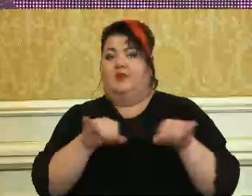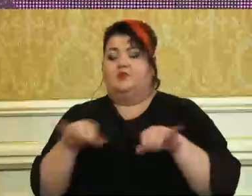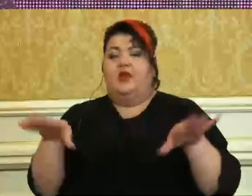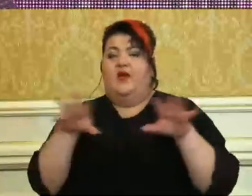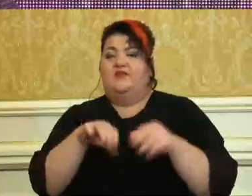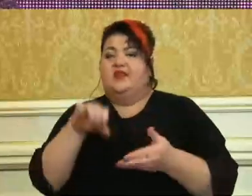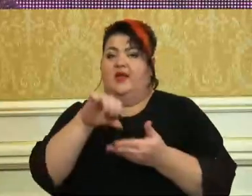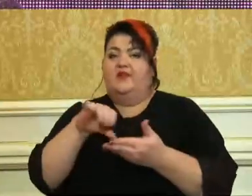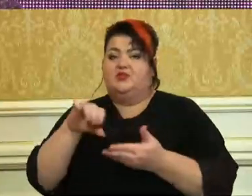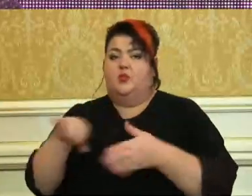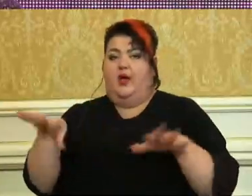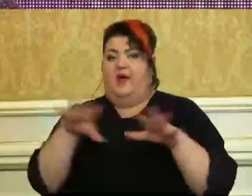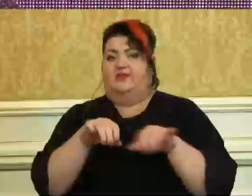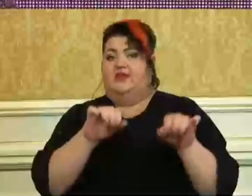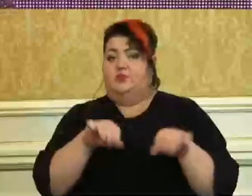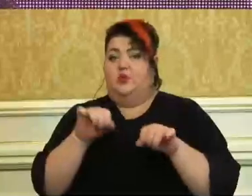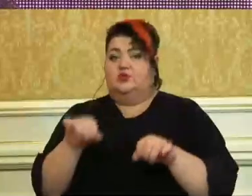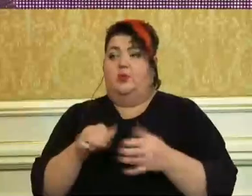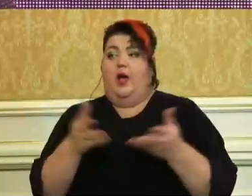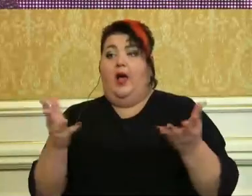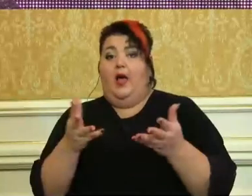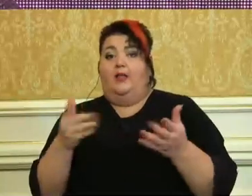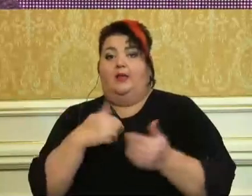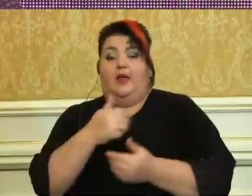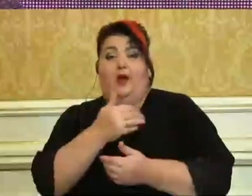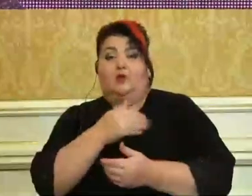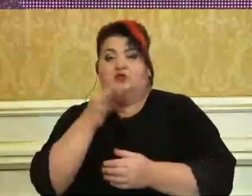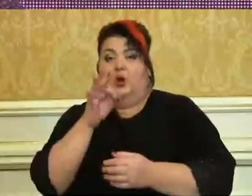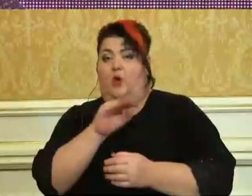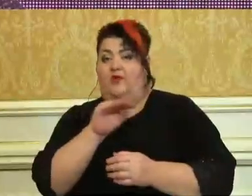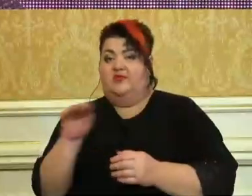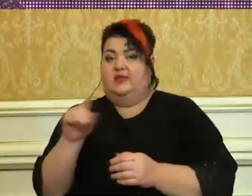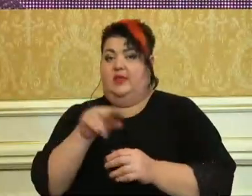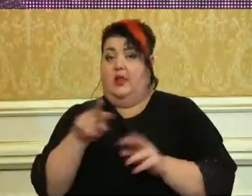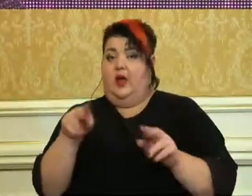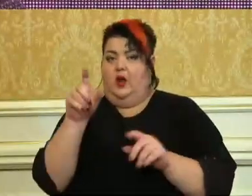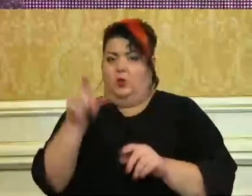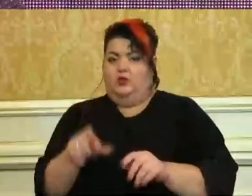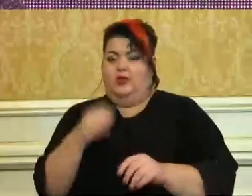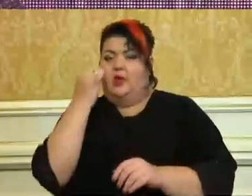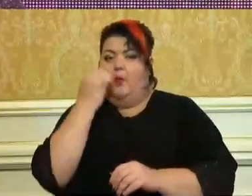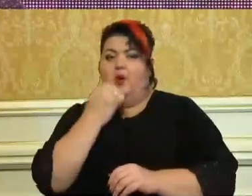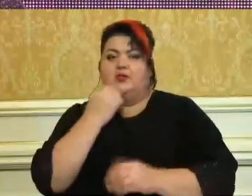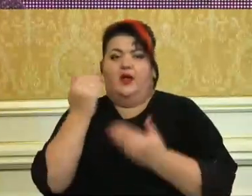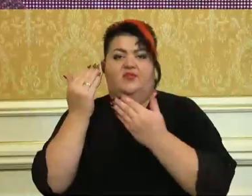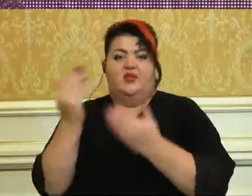devoted the great part of her life just to support this equality issue. So I would like to express